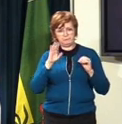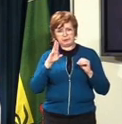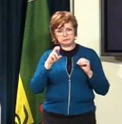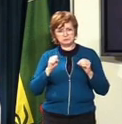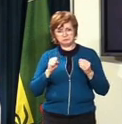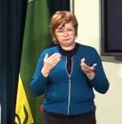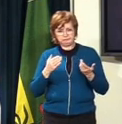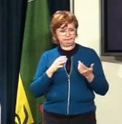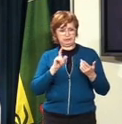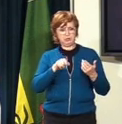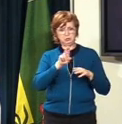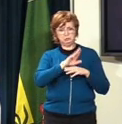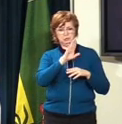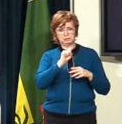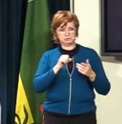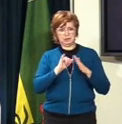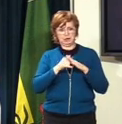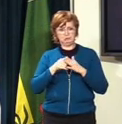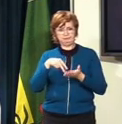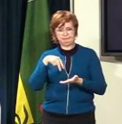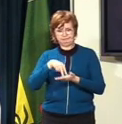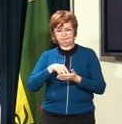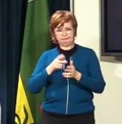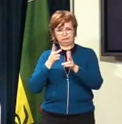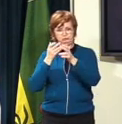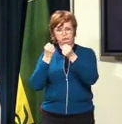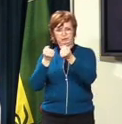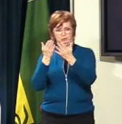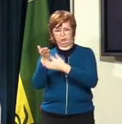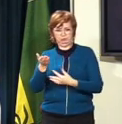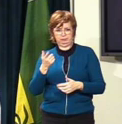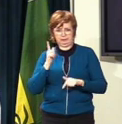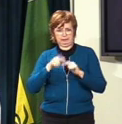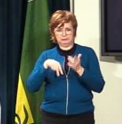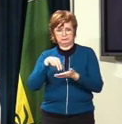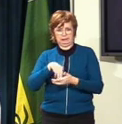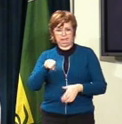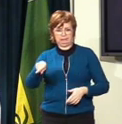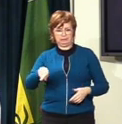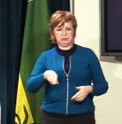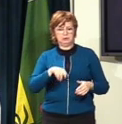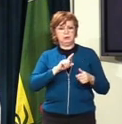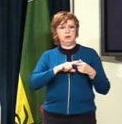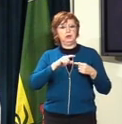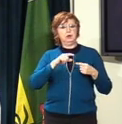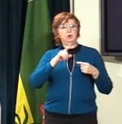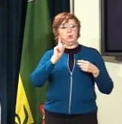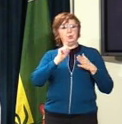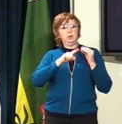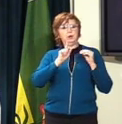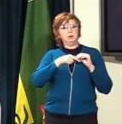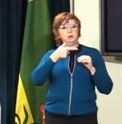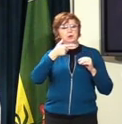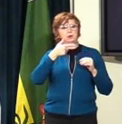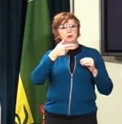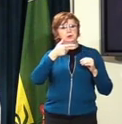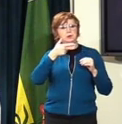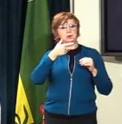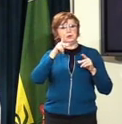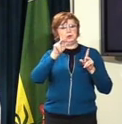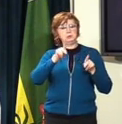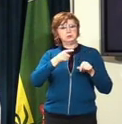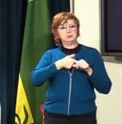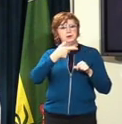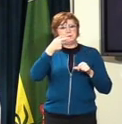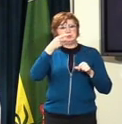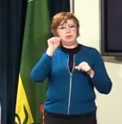remote areas where we know it's some people may have to drive. We've heard a story about someone in Prince Albert getting in line very early on and being turned